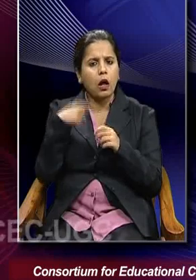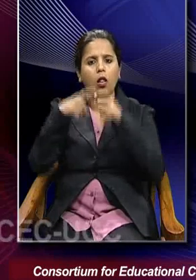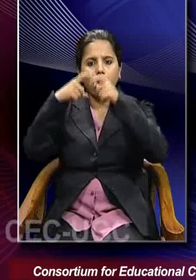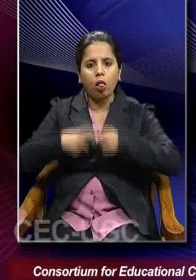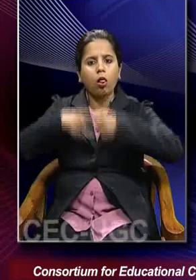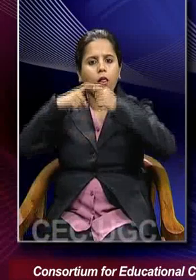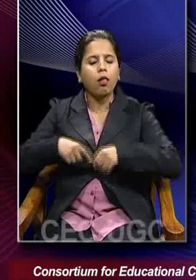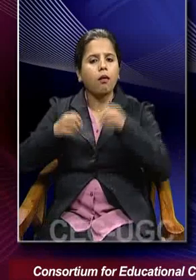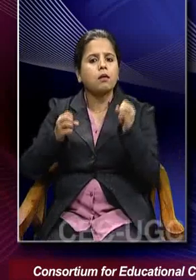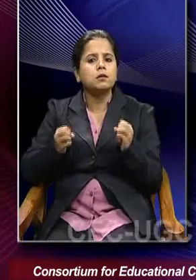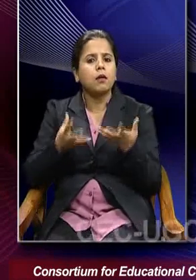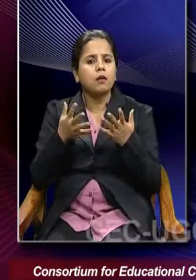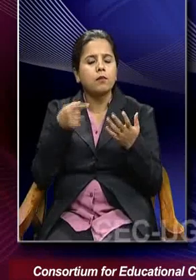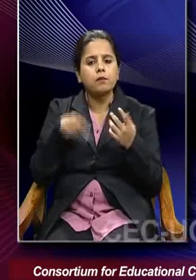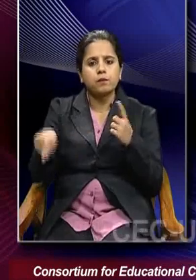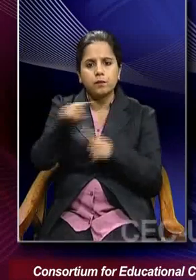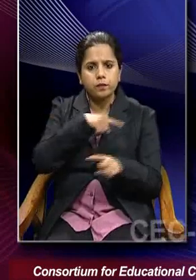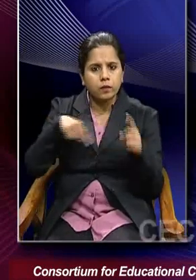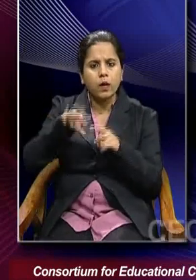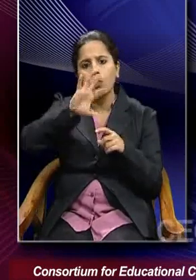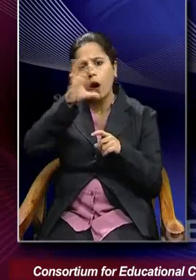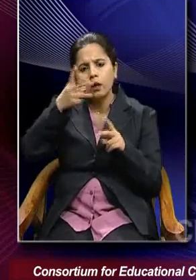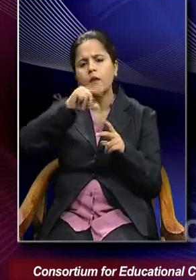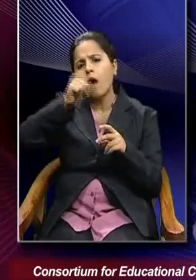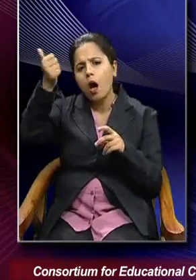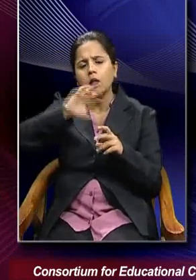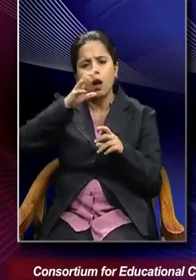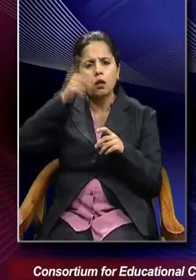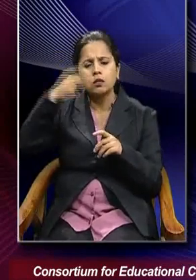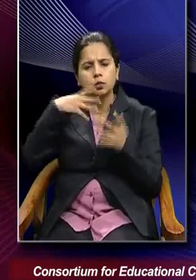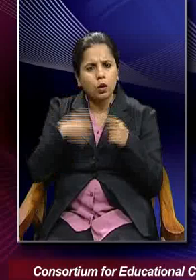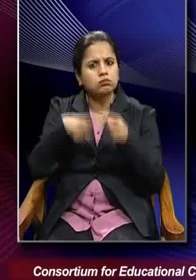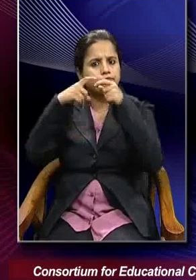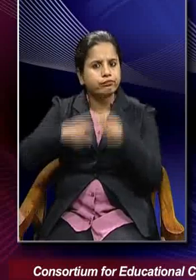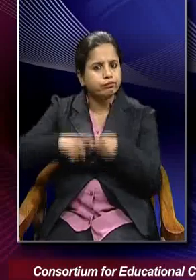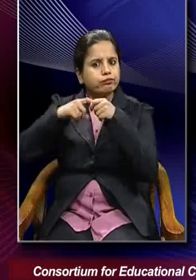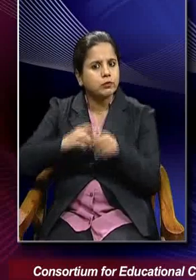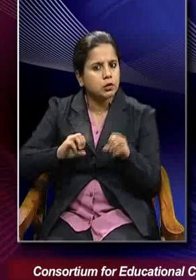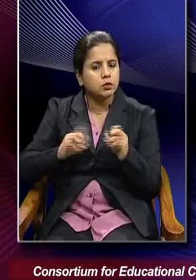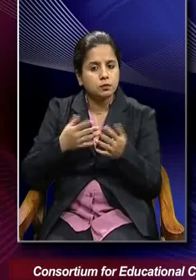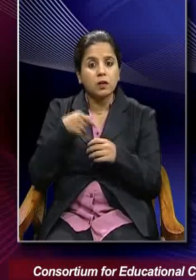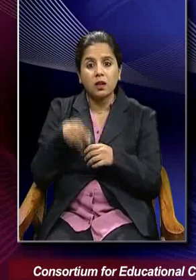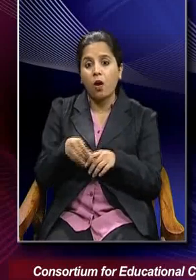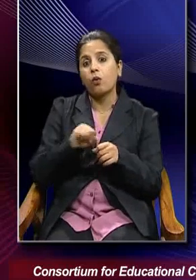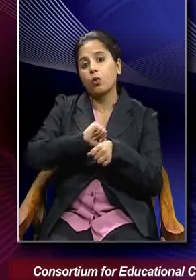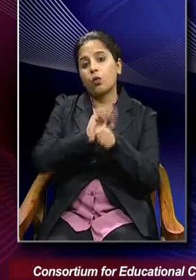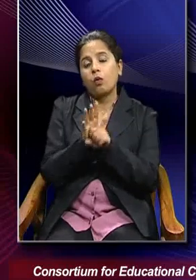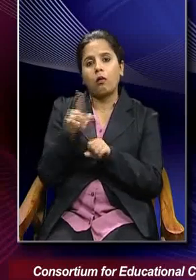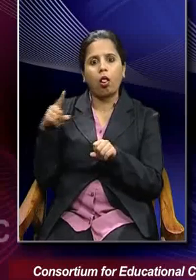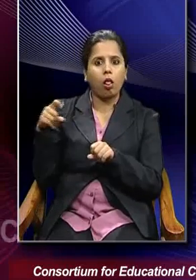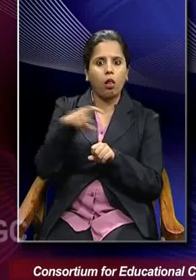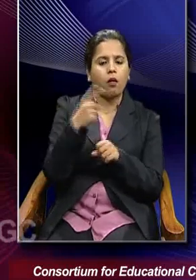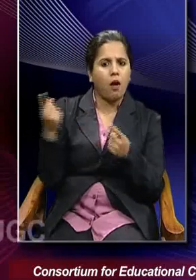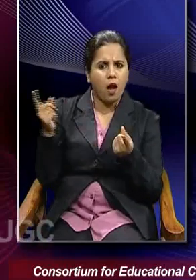inequalities between and within countries. Now, at a time when a virus had led to